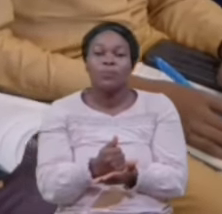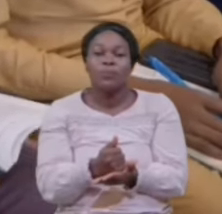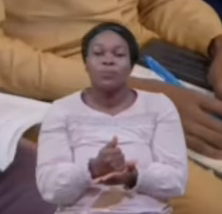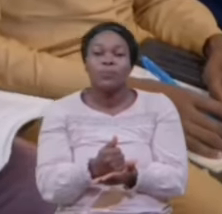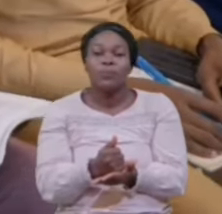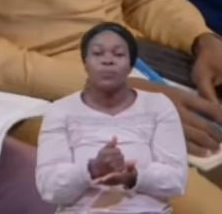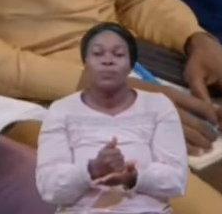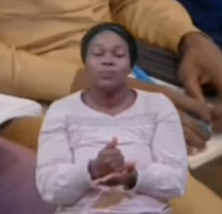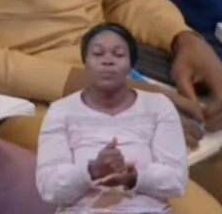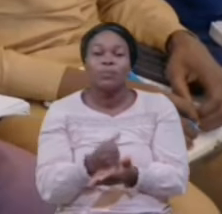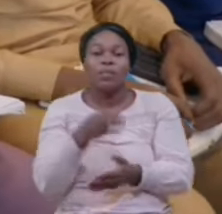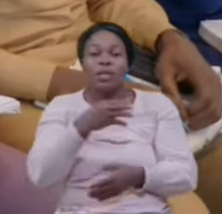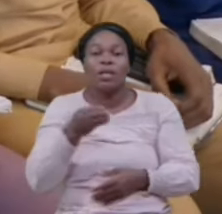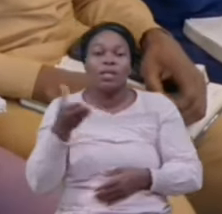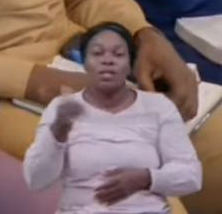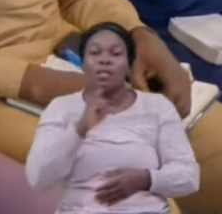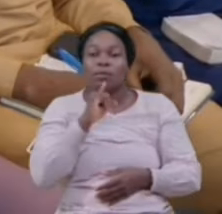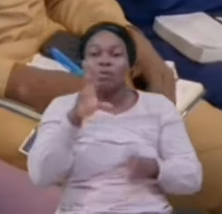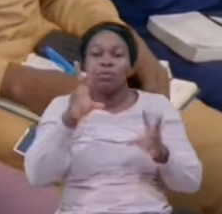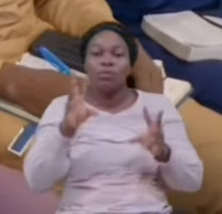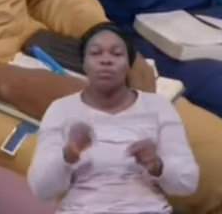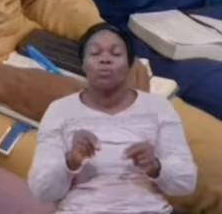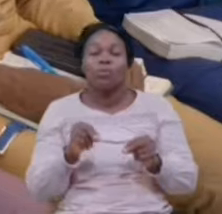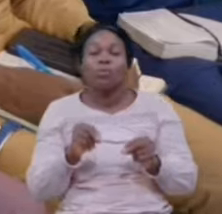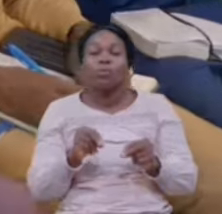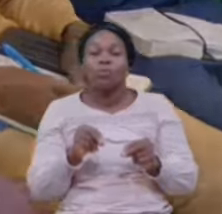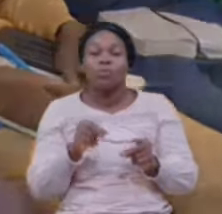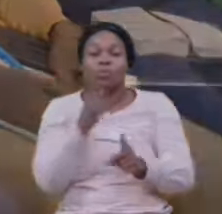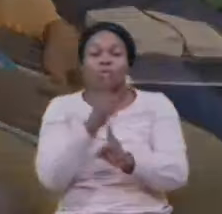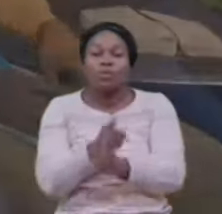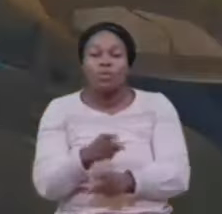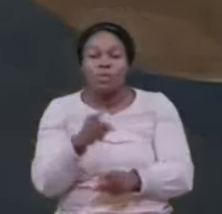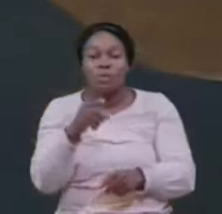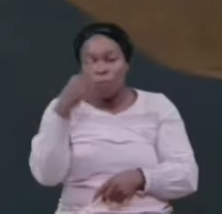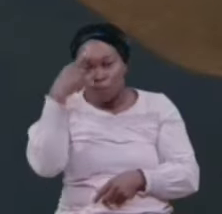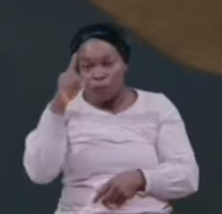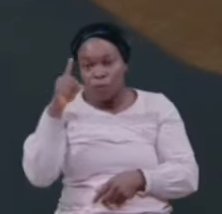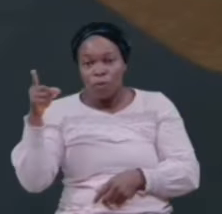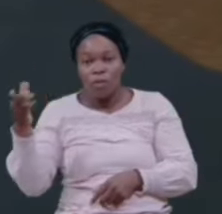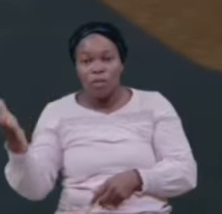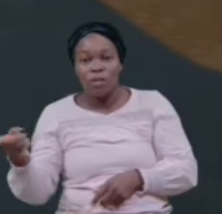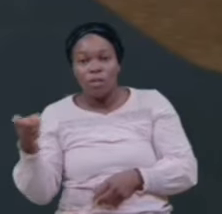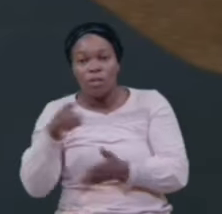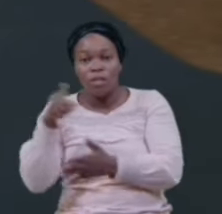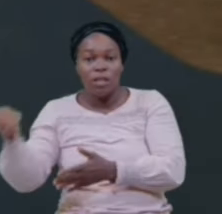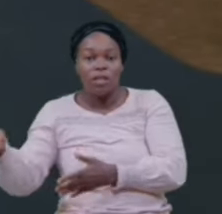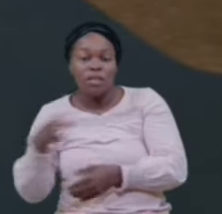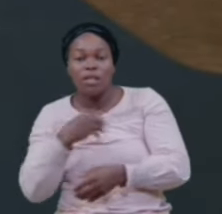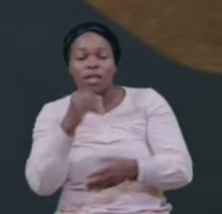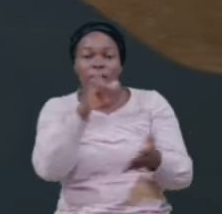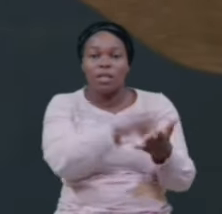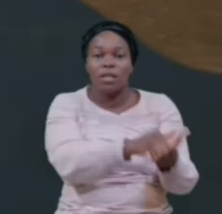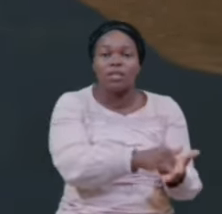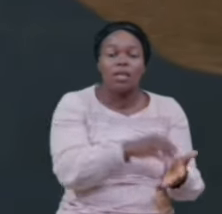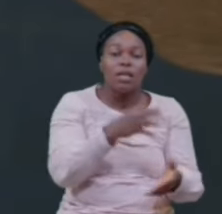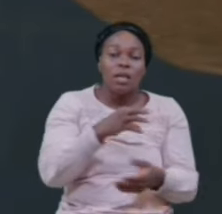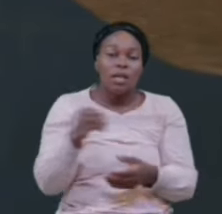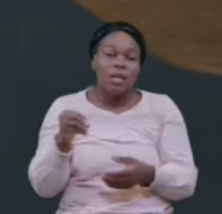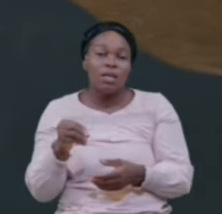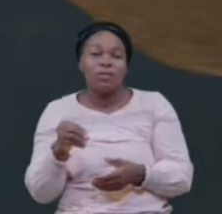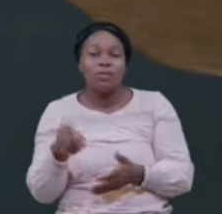And there is no jostling for this and jostling for that. And there's no self-recommendation